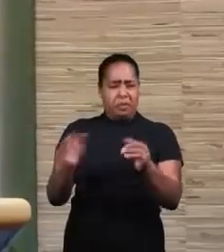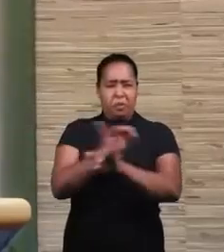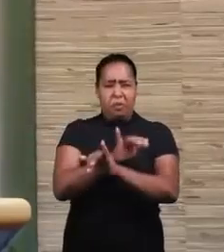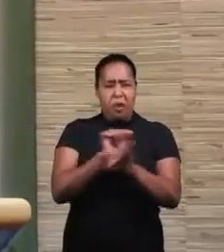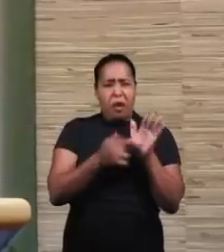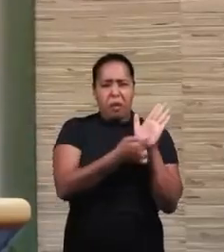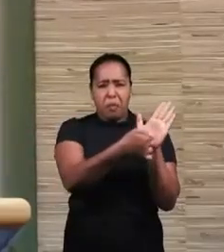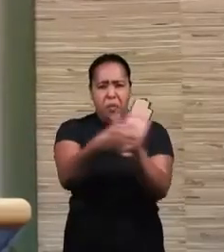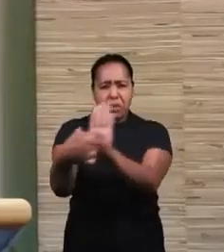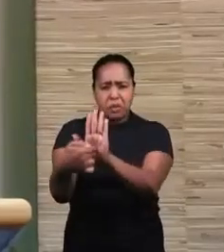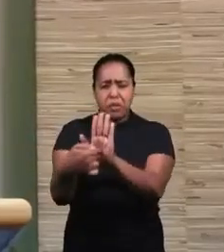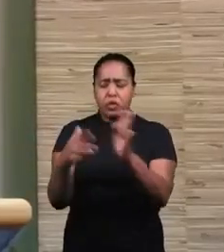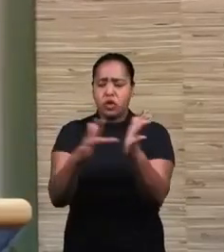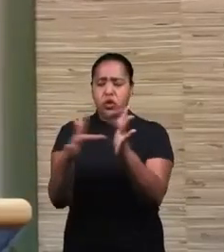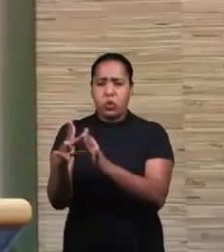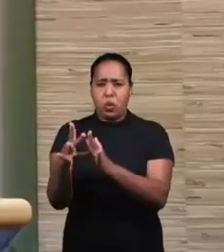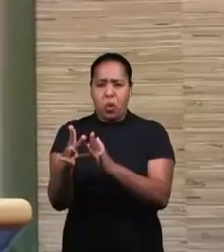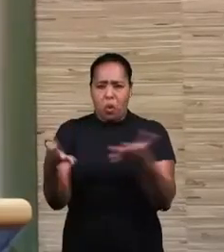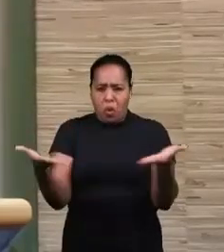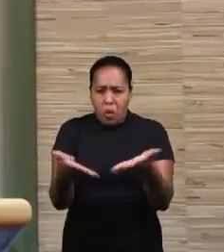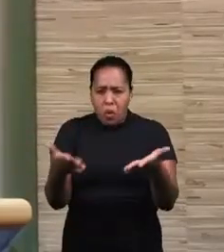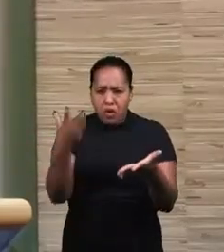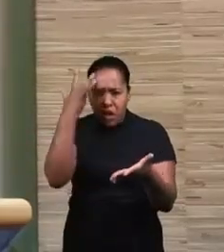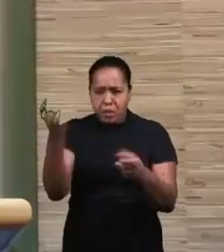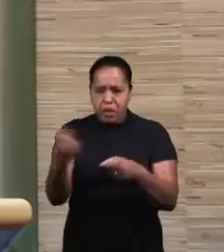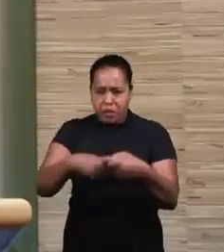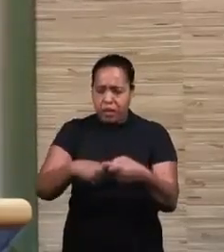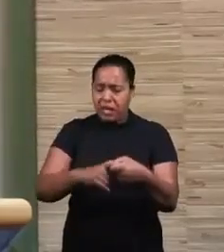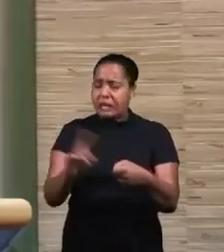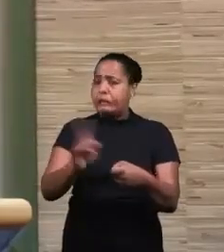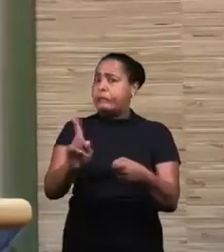It's not our problem. The problem,